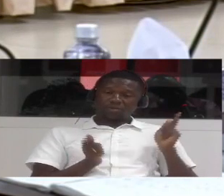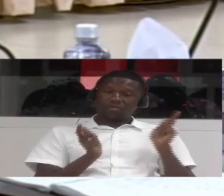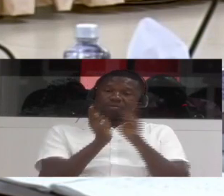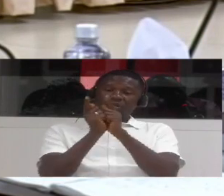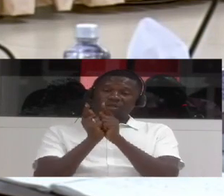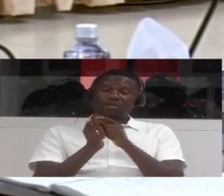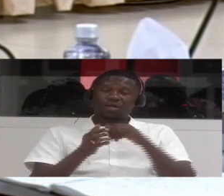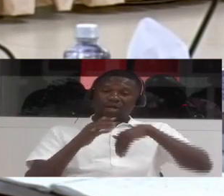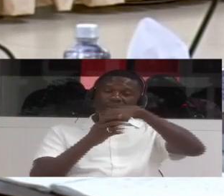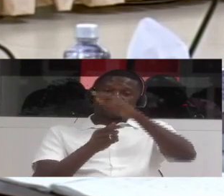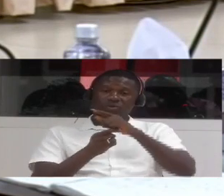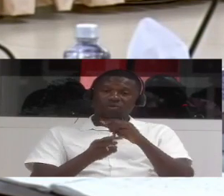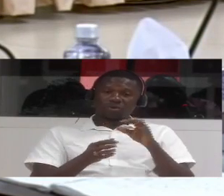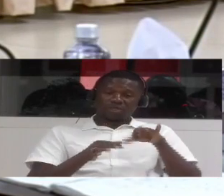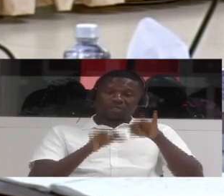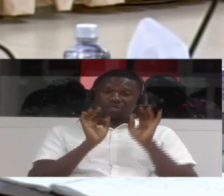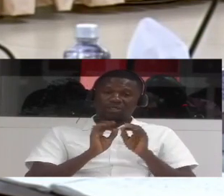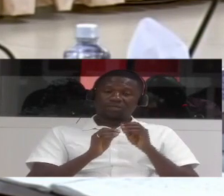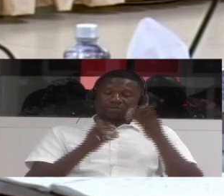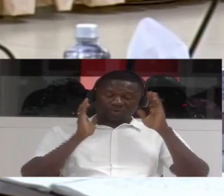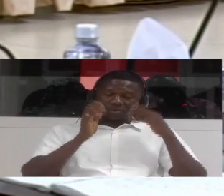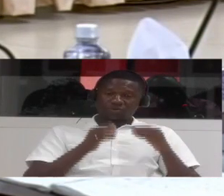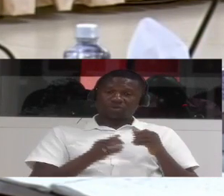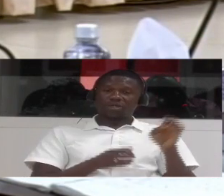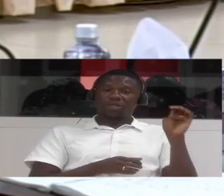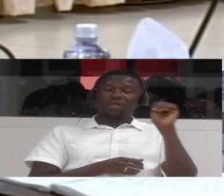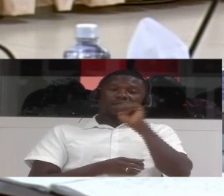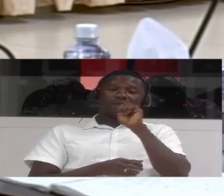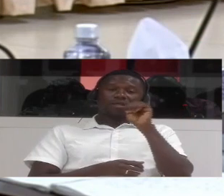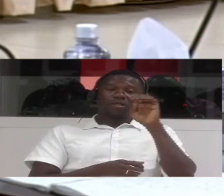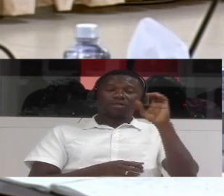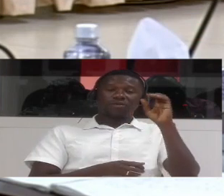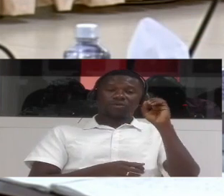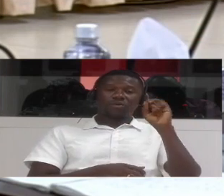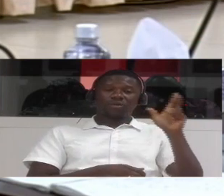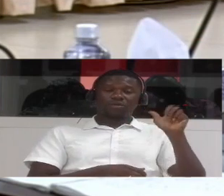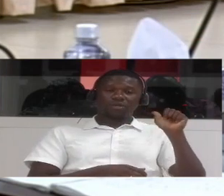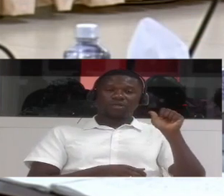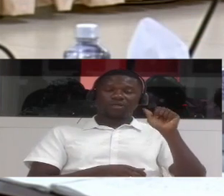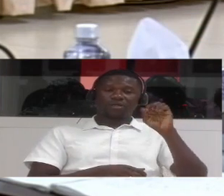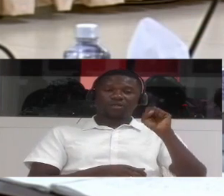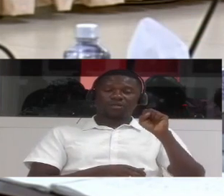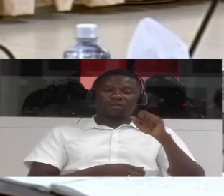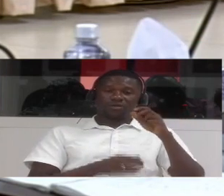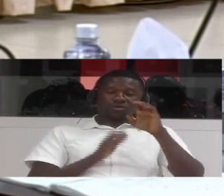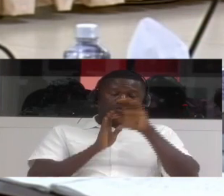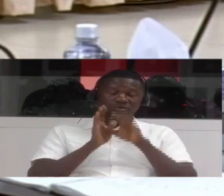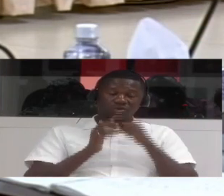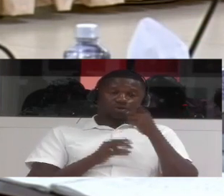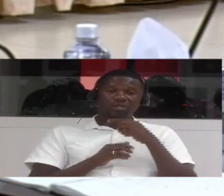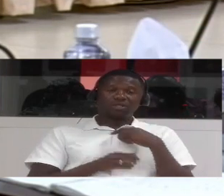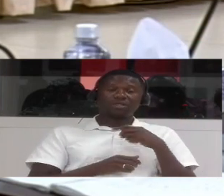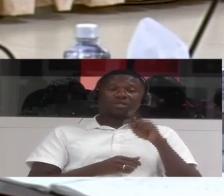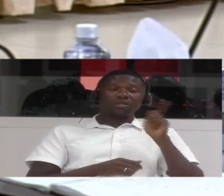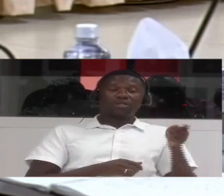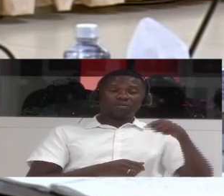taking cases to the ECOWAS Community Court and to reaching out to the AU, did the GPU as a body